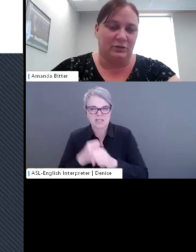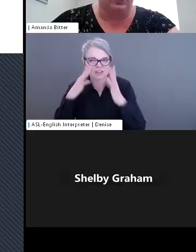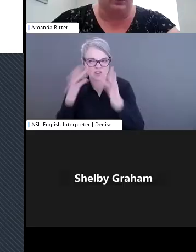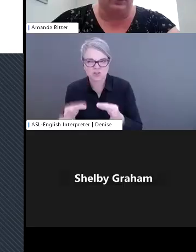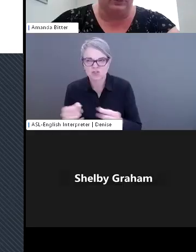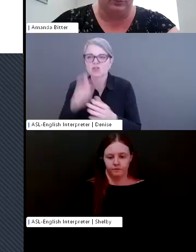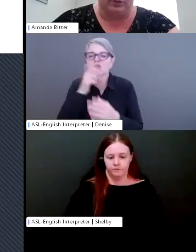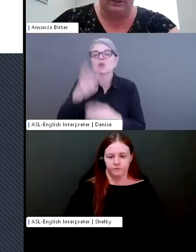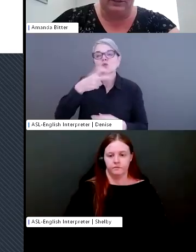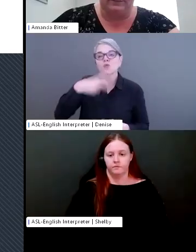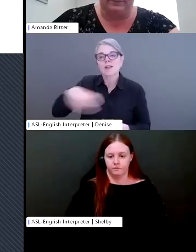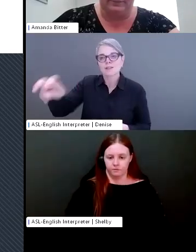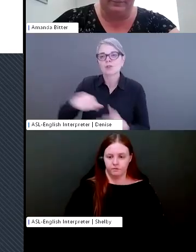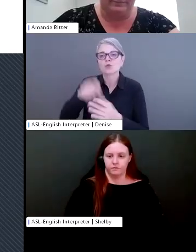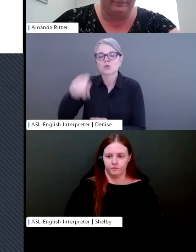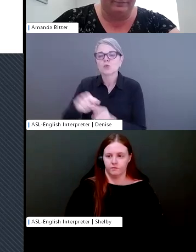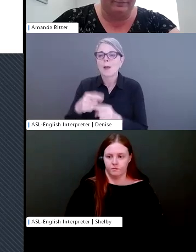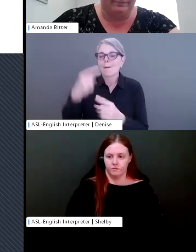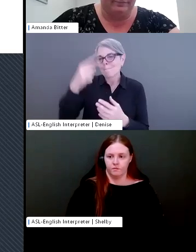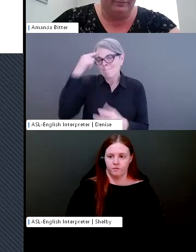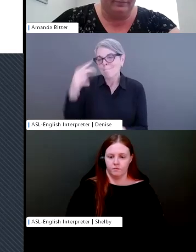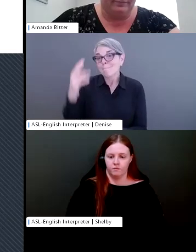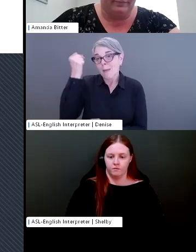Donald returns home with supports.